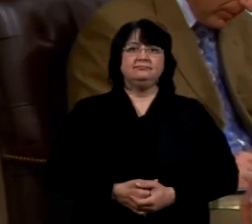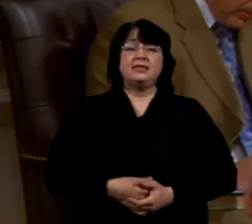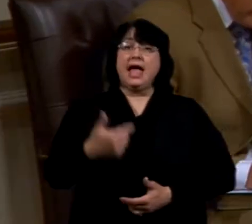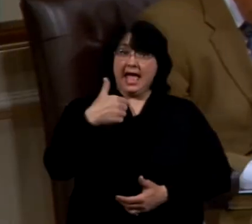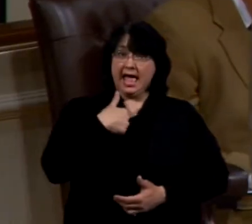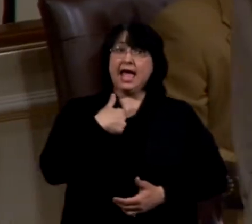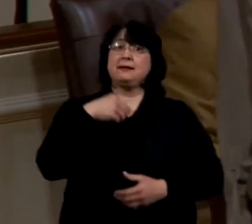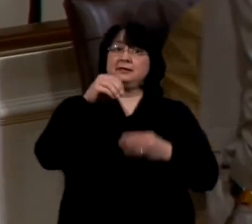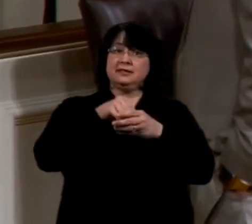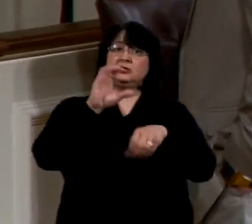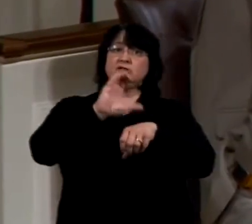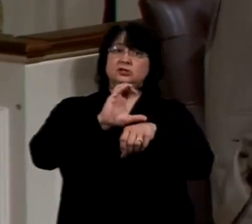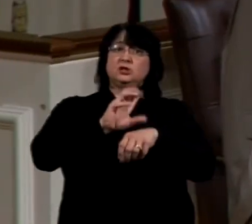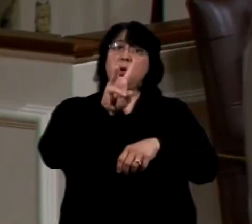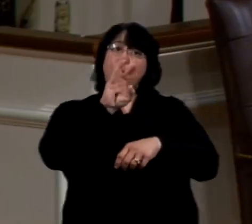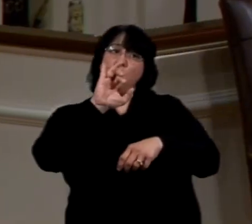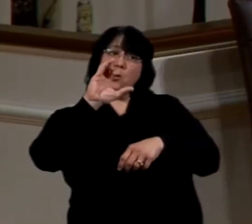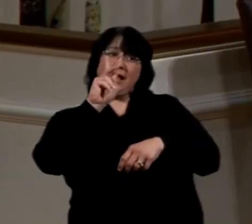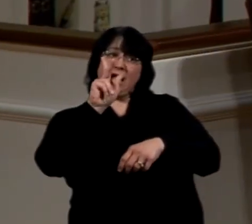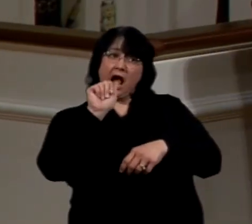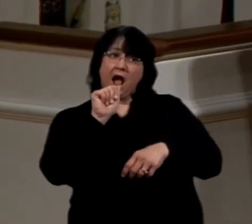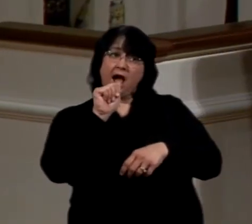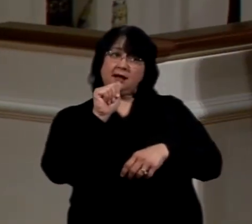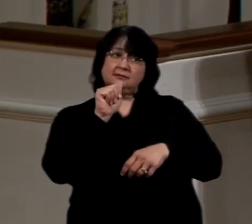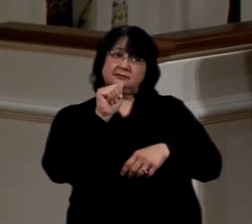I'm in the Church of Wicca.